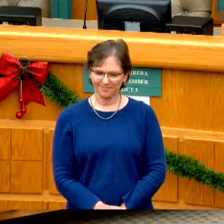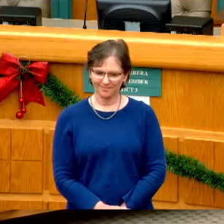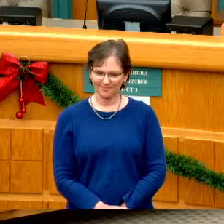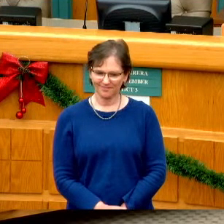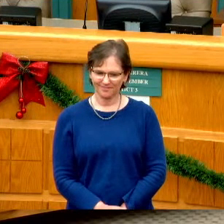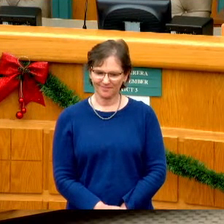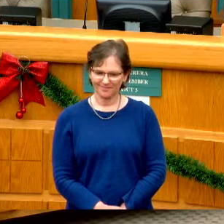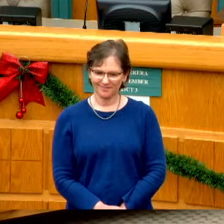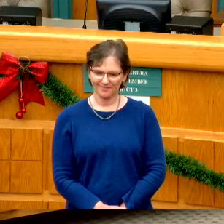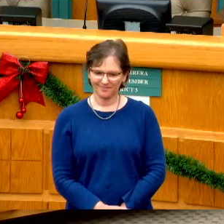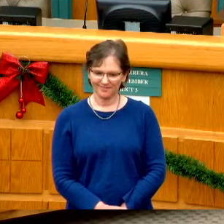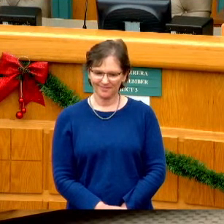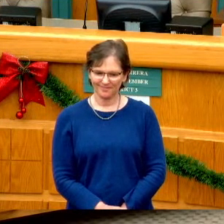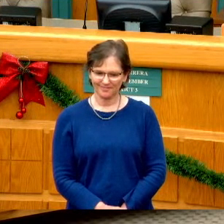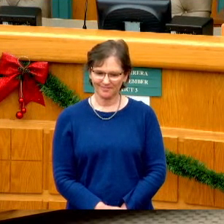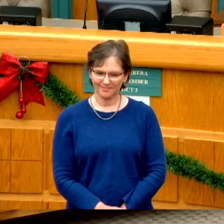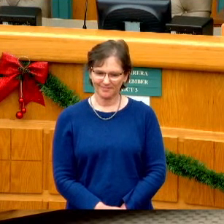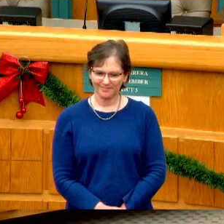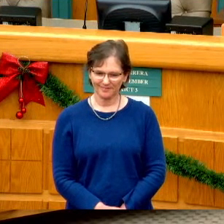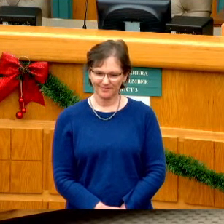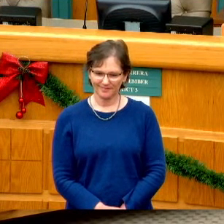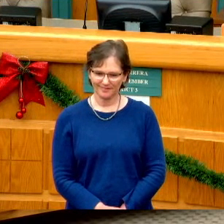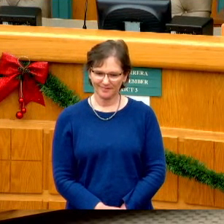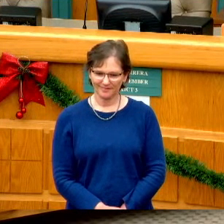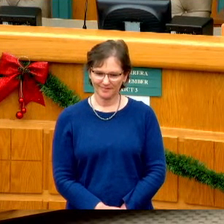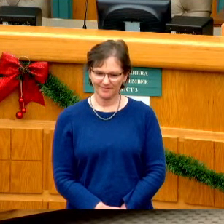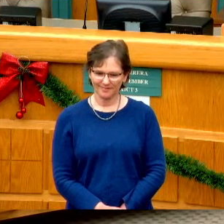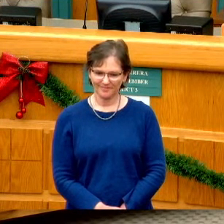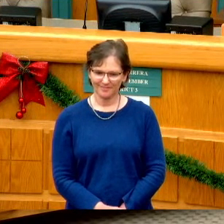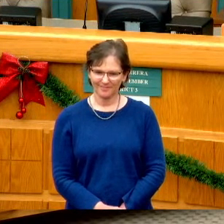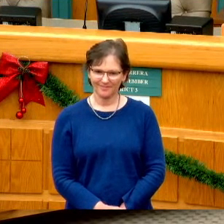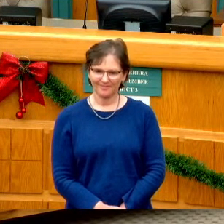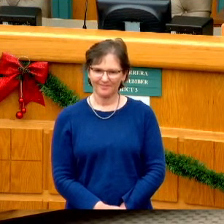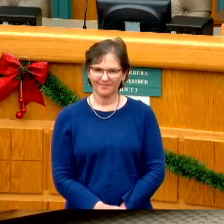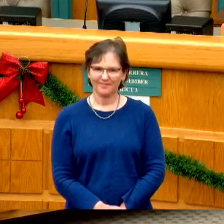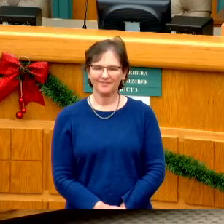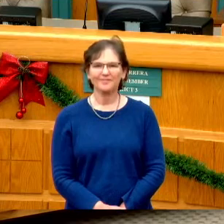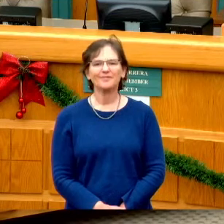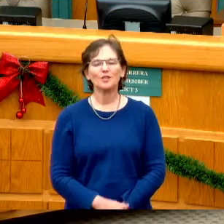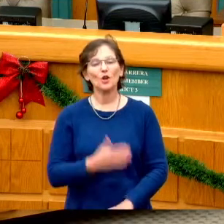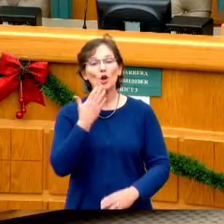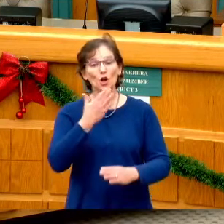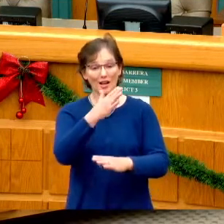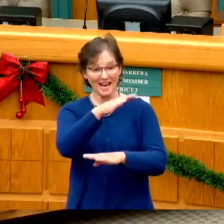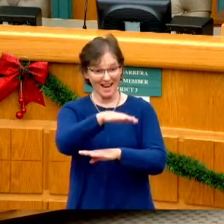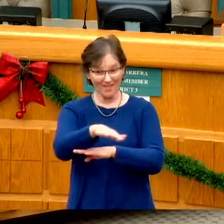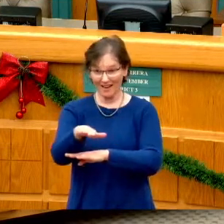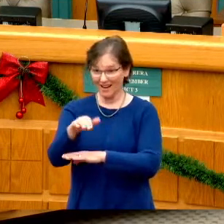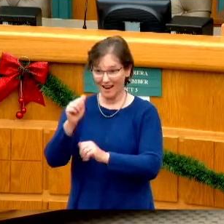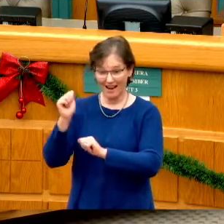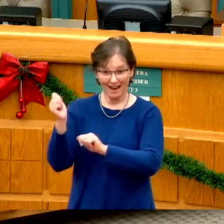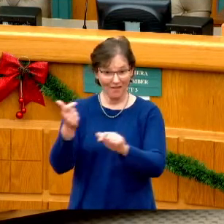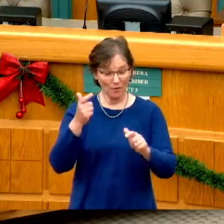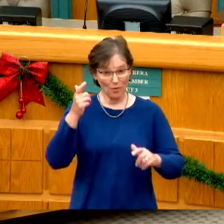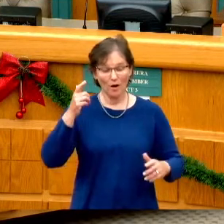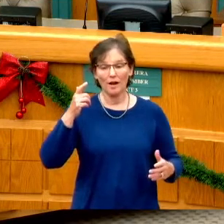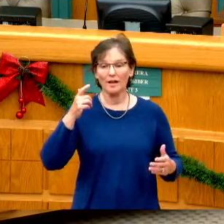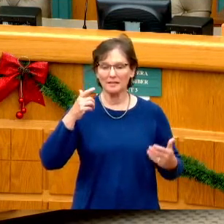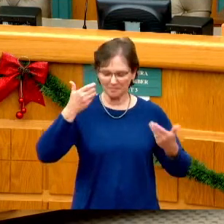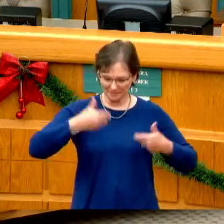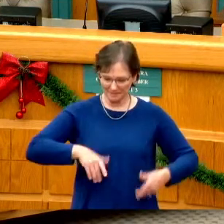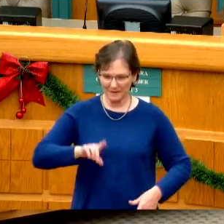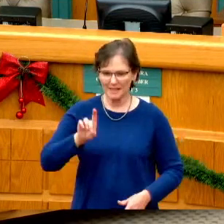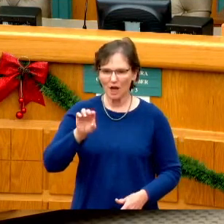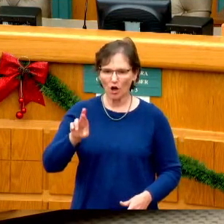Dr. Chris Bird por parte de la Universidad Texas A&M. Good evening, everybody. My name is Dr. Chris Bird. I'm here on